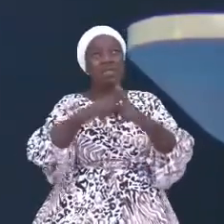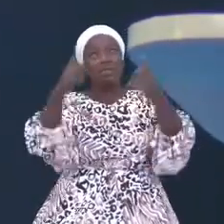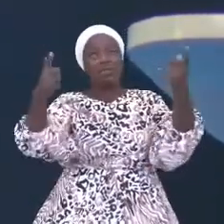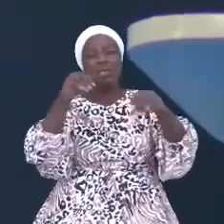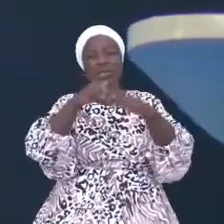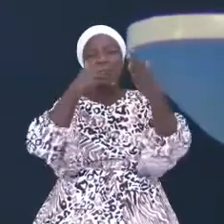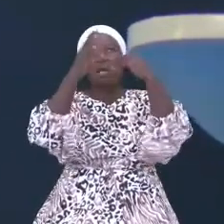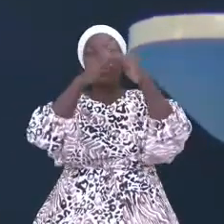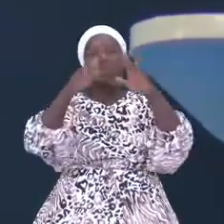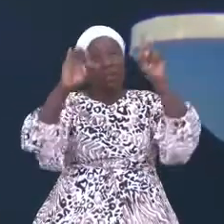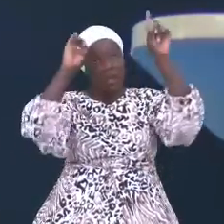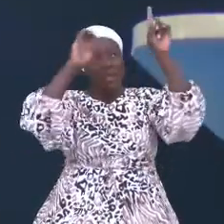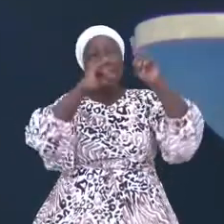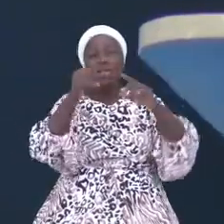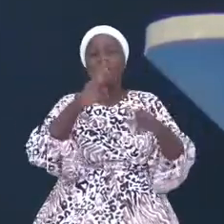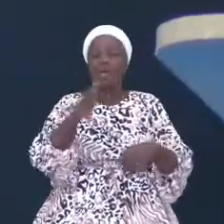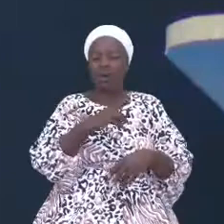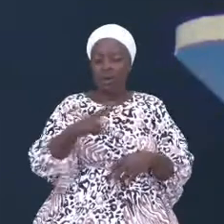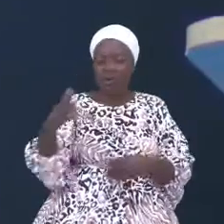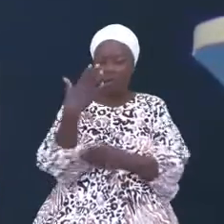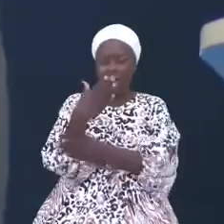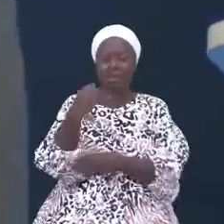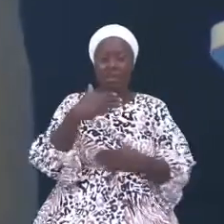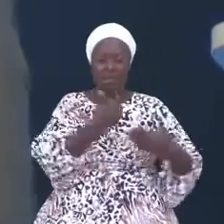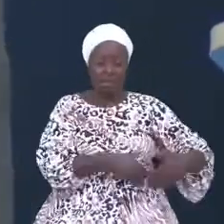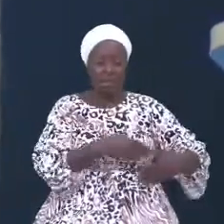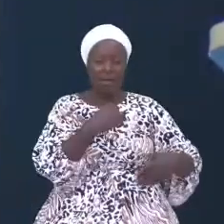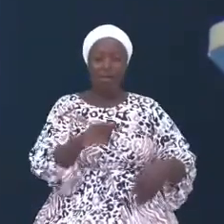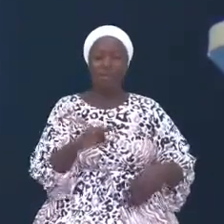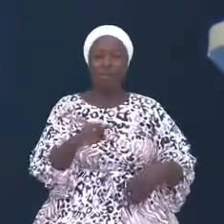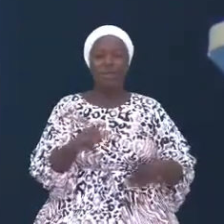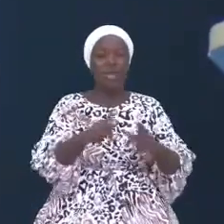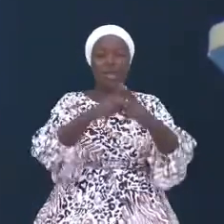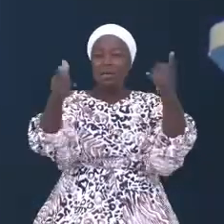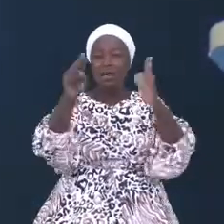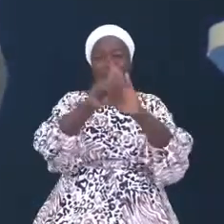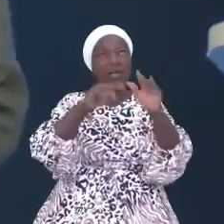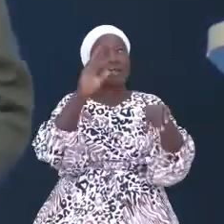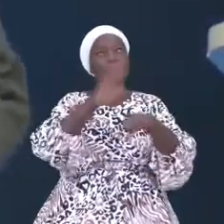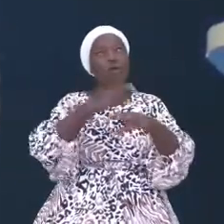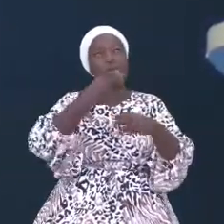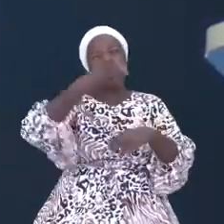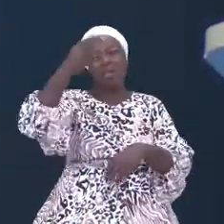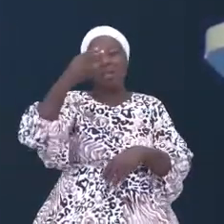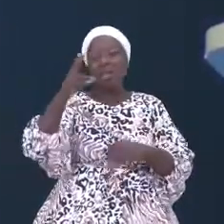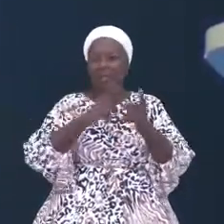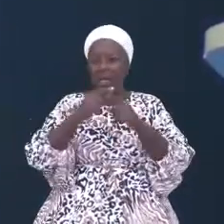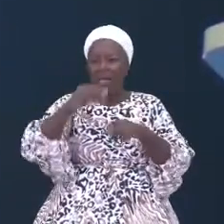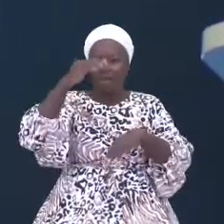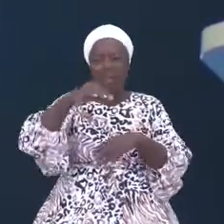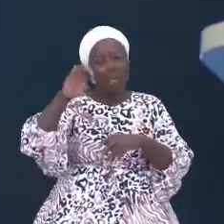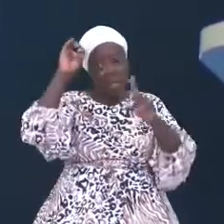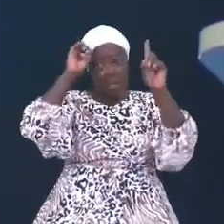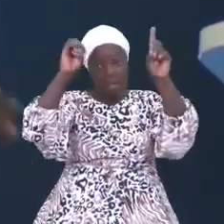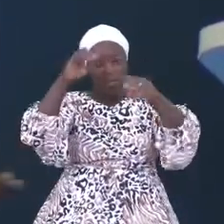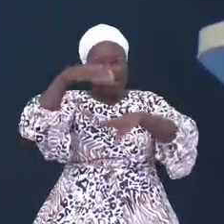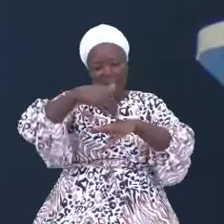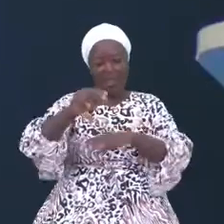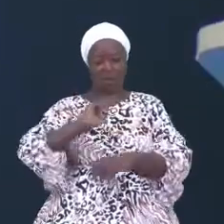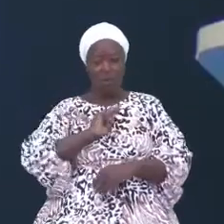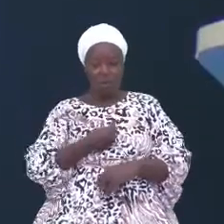heaven. He's by the right hand side of majesty on high. He sends us,